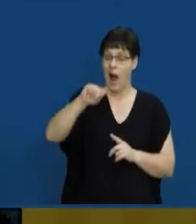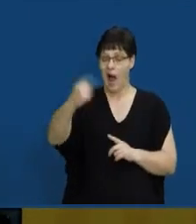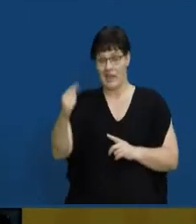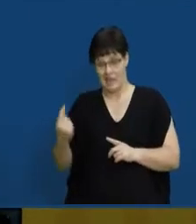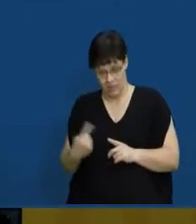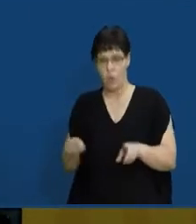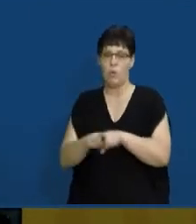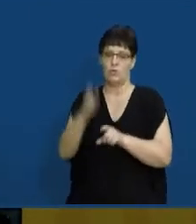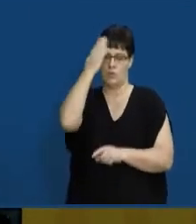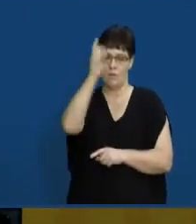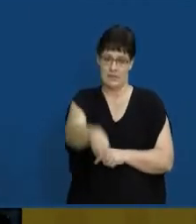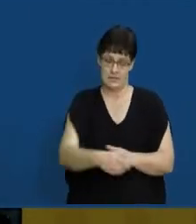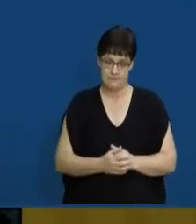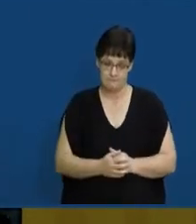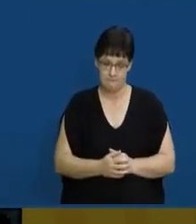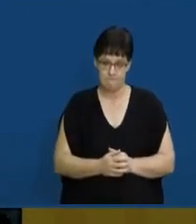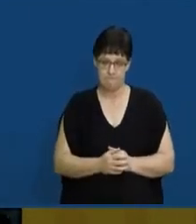else.